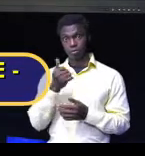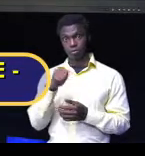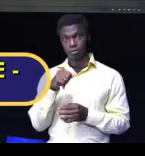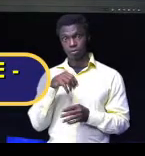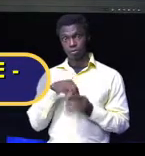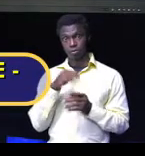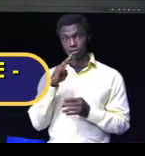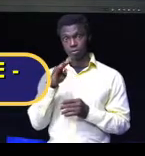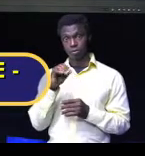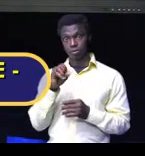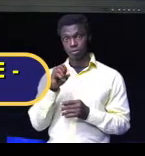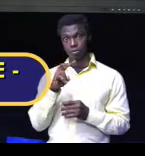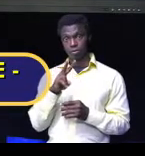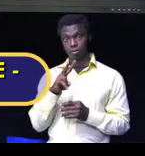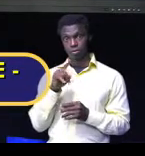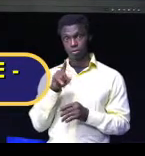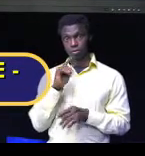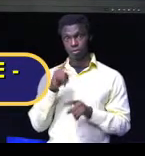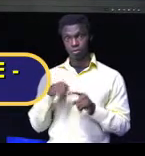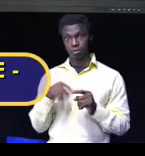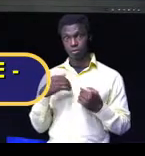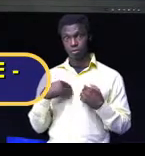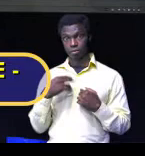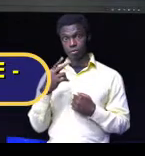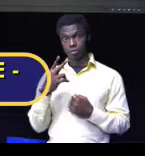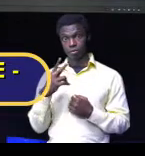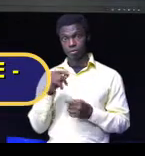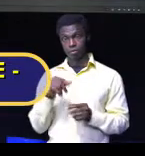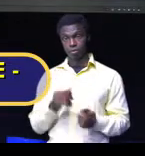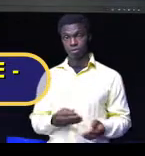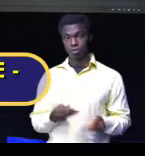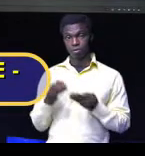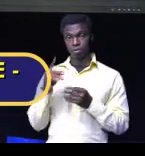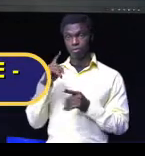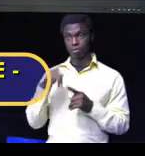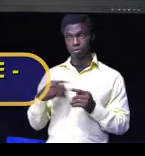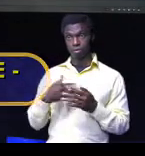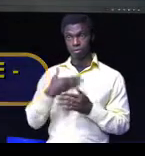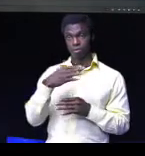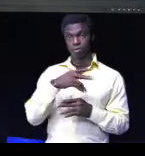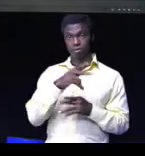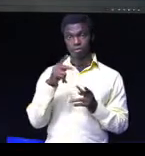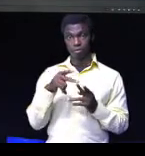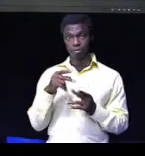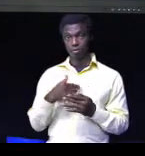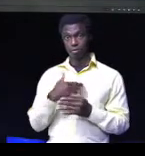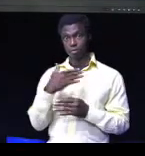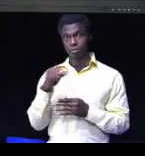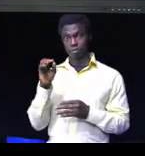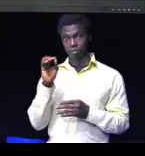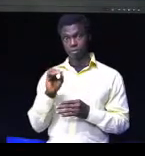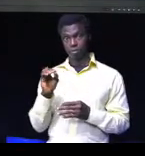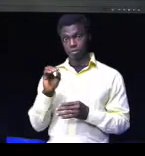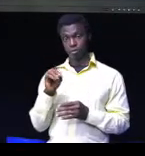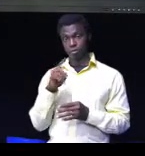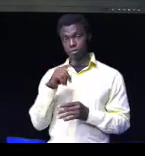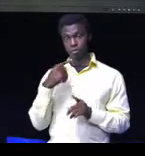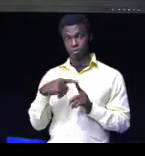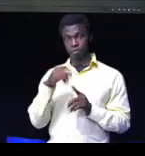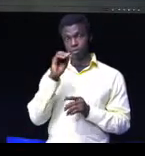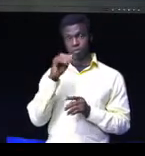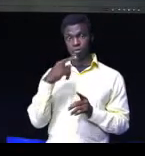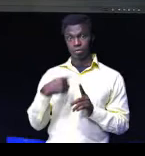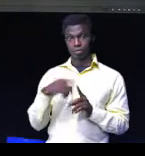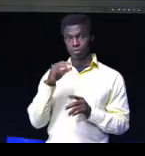10 in base 2. Now you can't have 2 digits here, so you have to carry 1 to the next place, which is the next circle. Now you have 1 plus 0